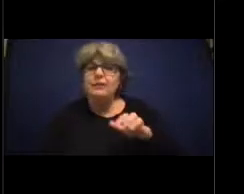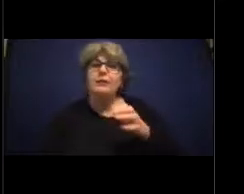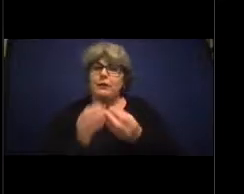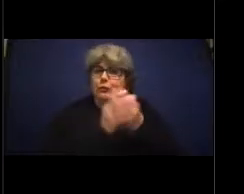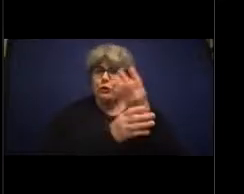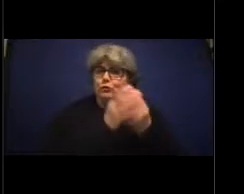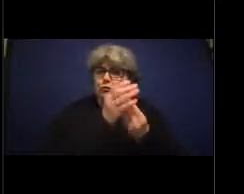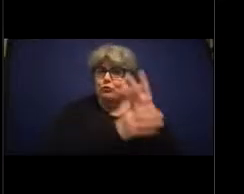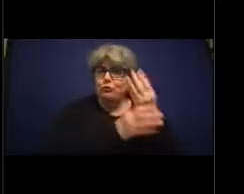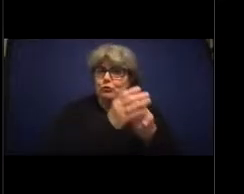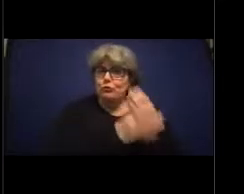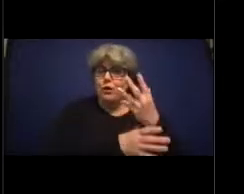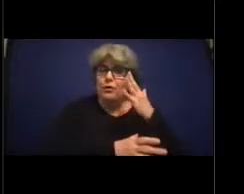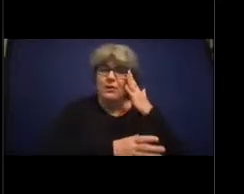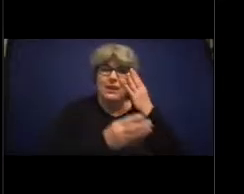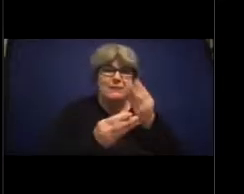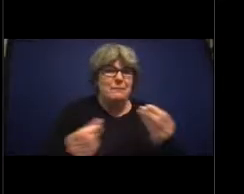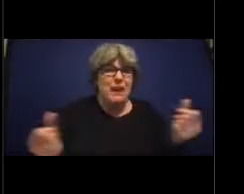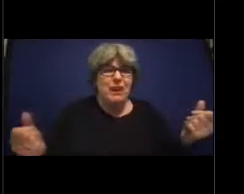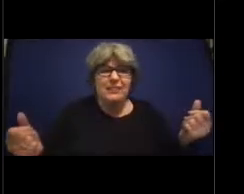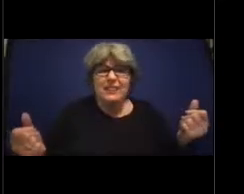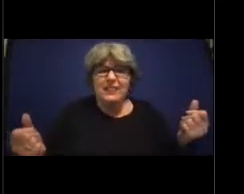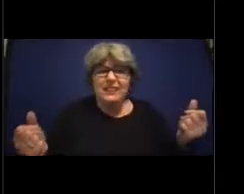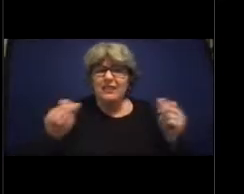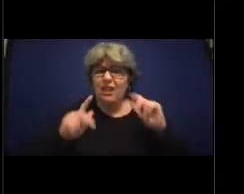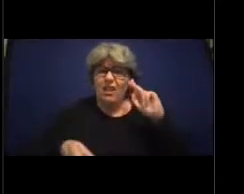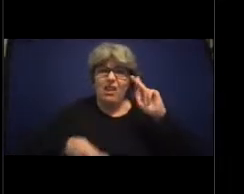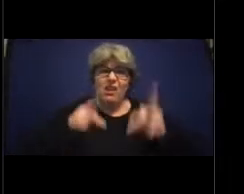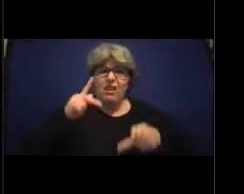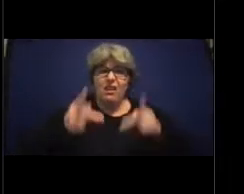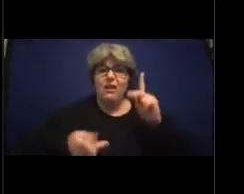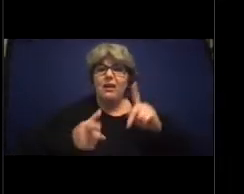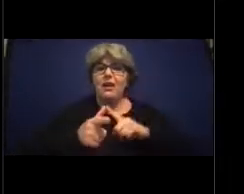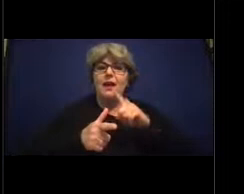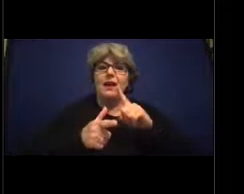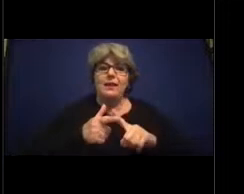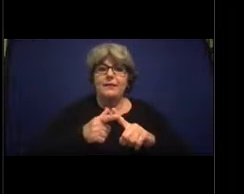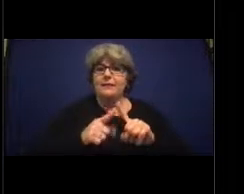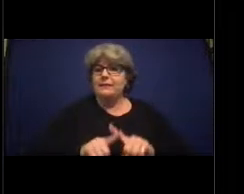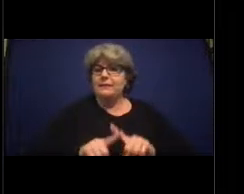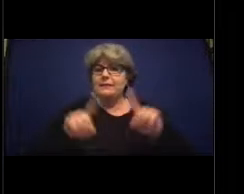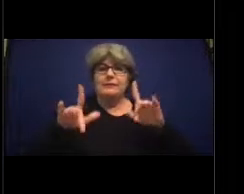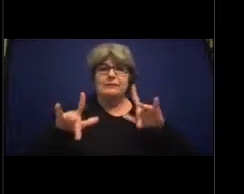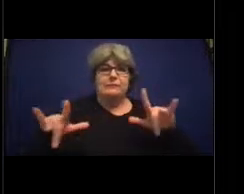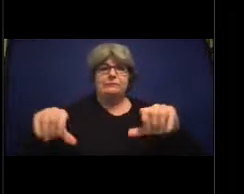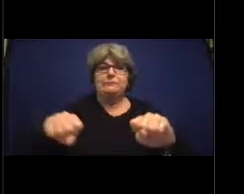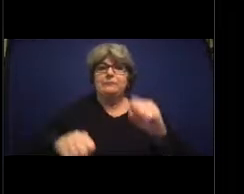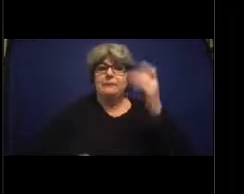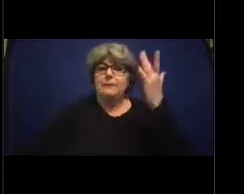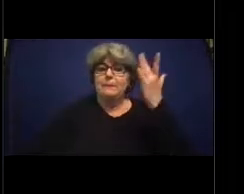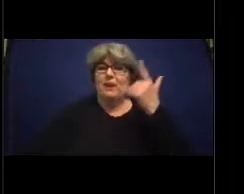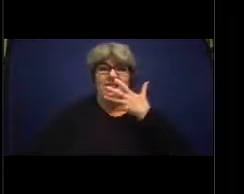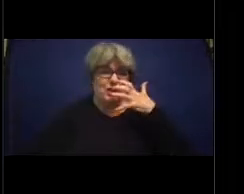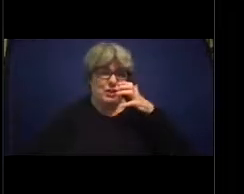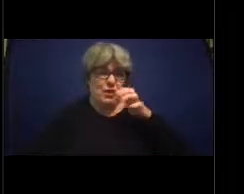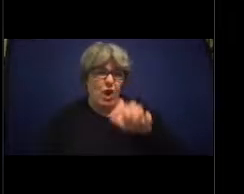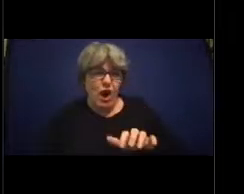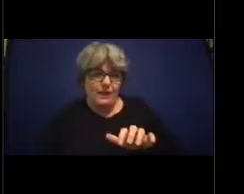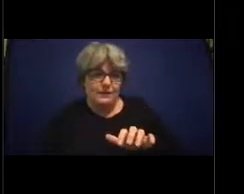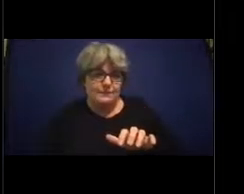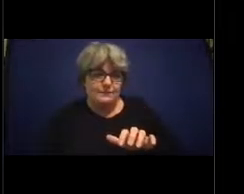even saw kelp melting, like the tissue falling apart. And we get these barrens, partly because of it's too hot, and then also